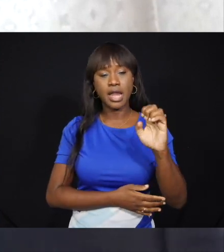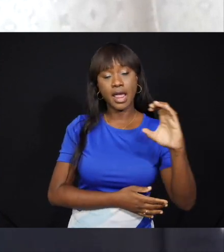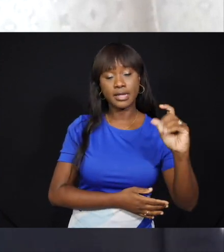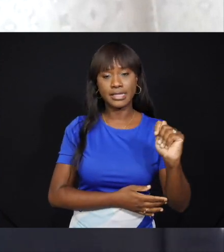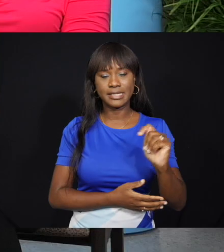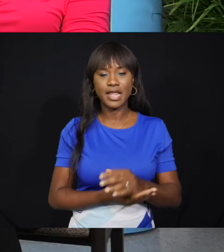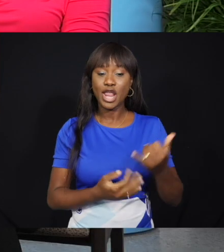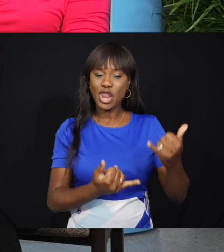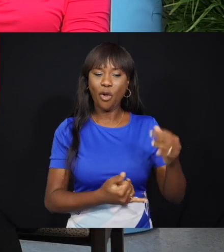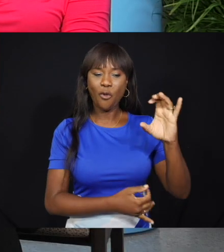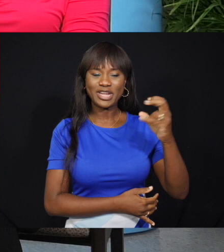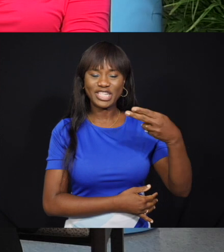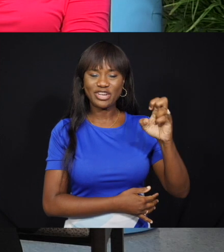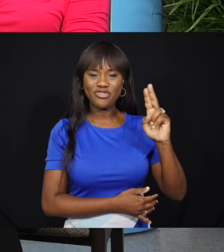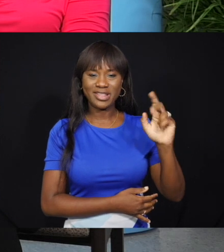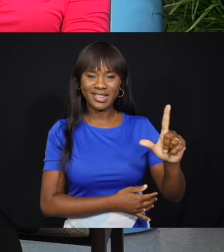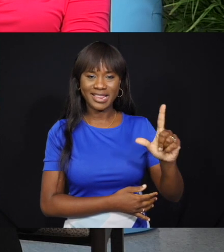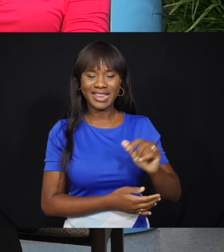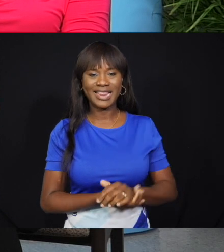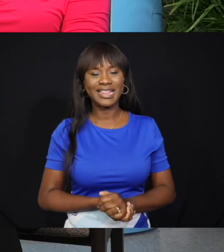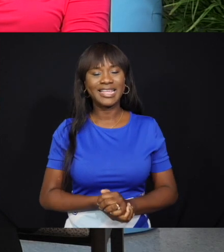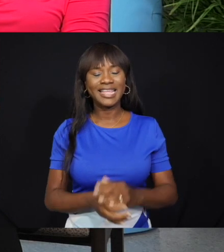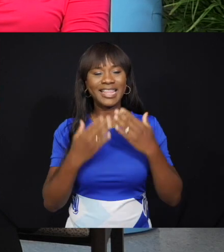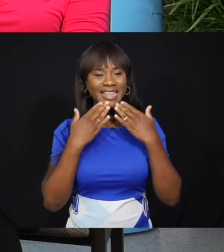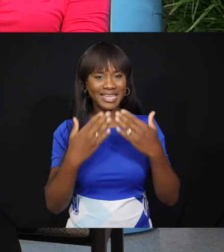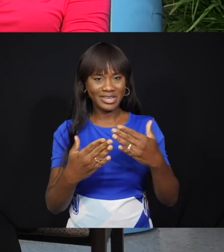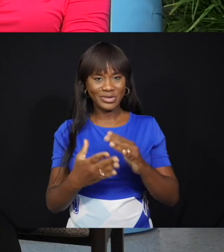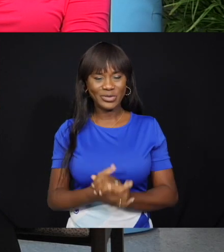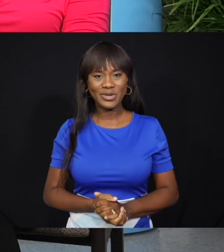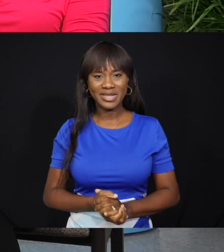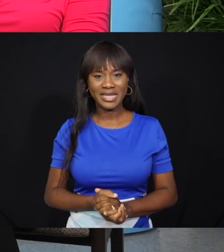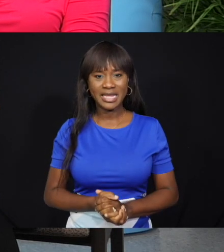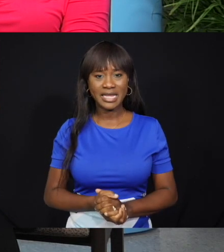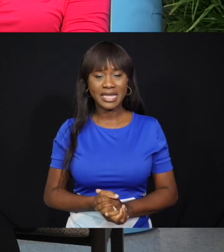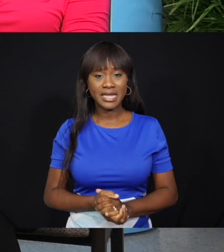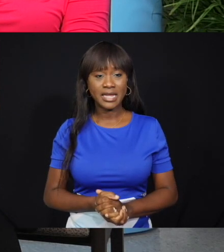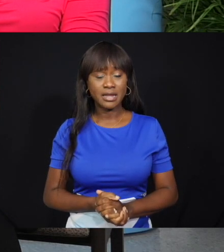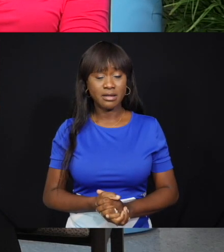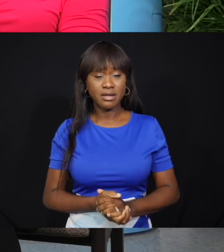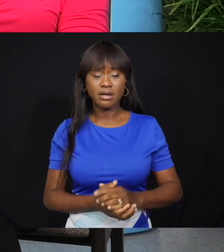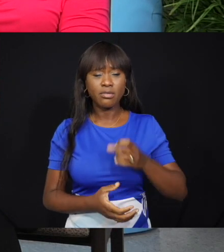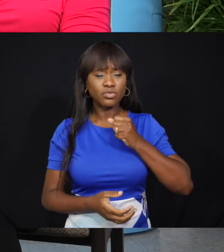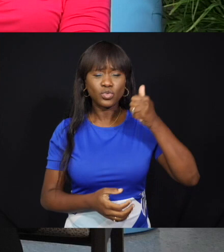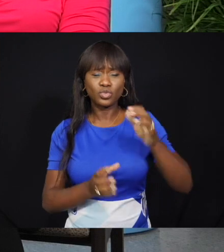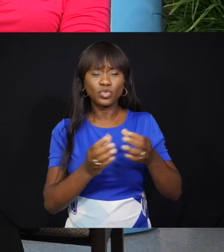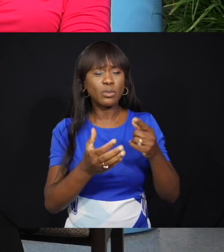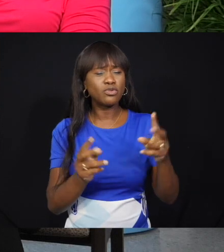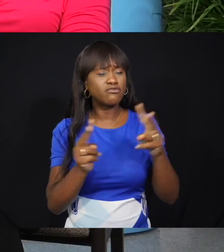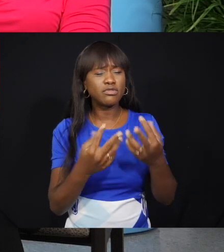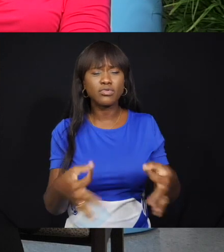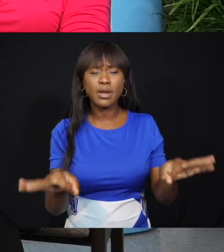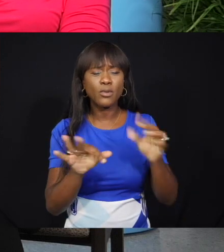Thank you. Thank you very much, Edson Eastman, Head of TT Connect under IGovTT. Sherilyn, you're up